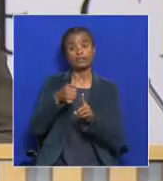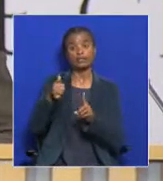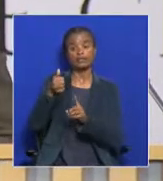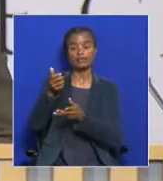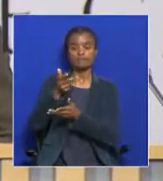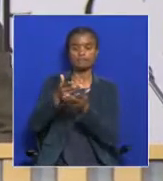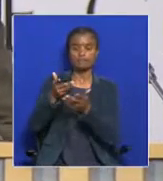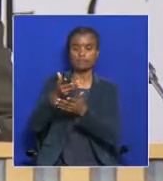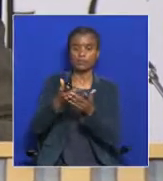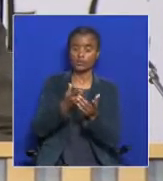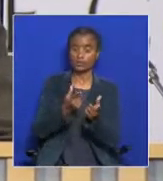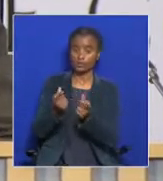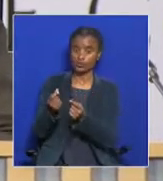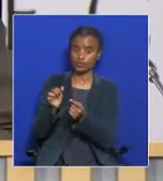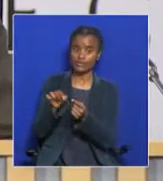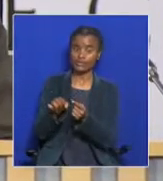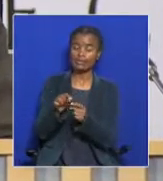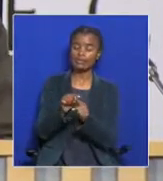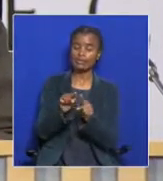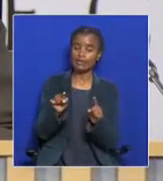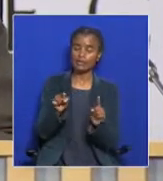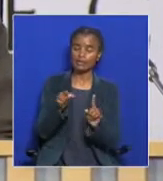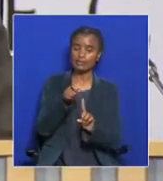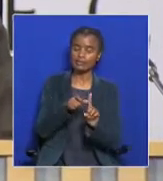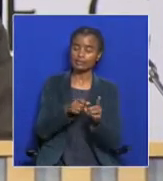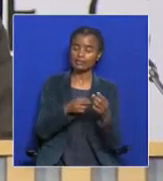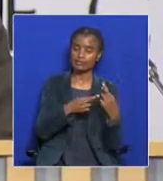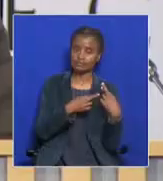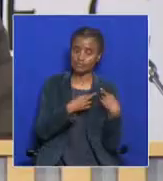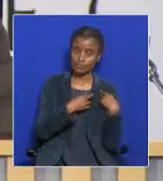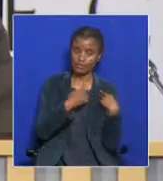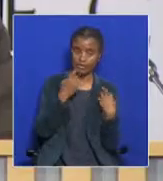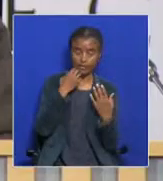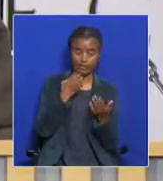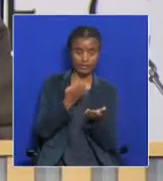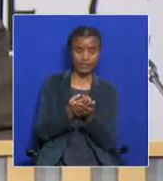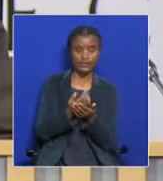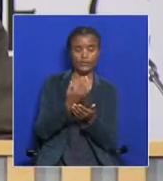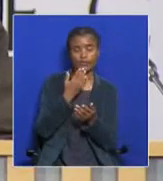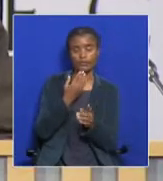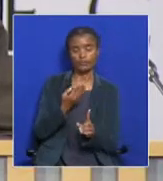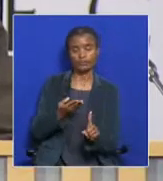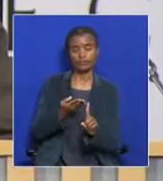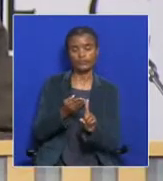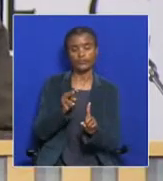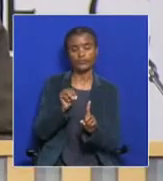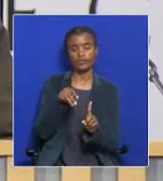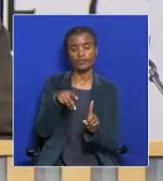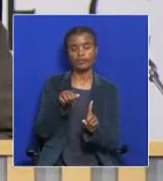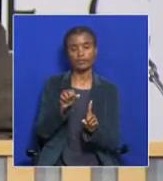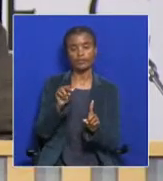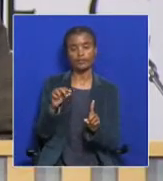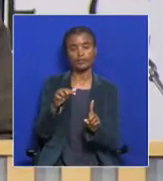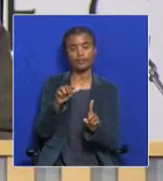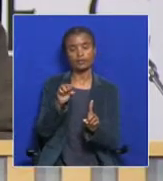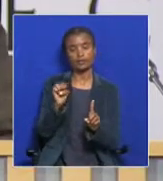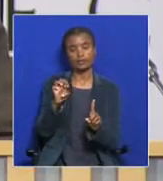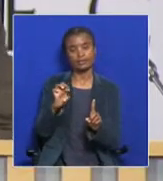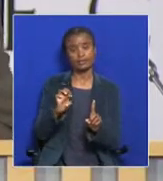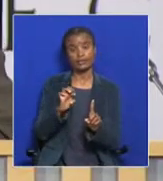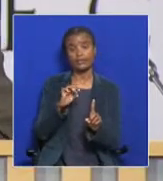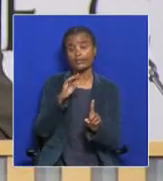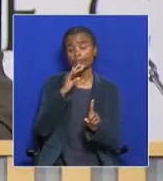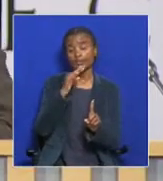speaking, the custodians of those exhibits was Warrant Officer Mpangase. But I'm not shying away from the fact that, yes, I did relay